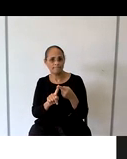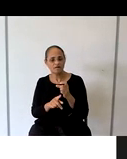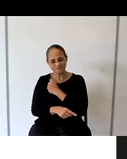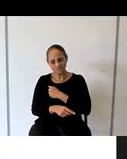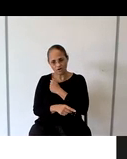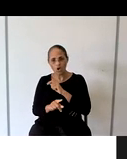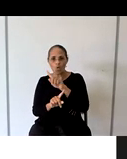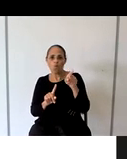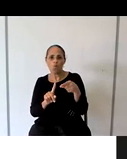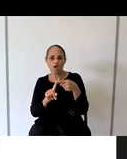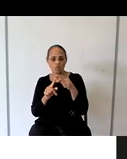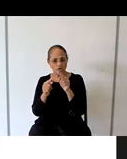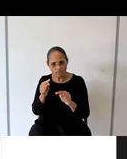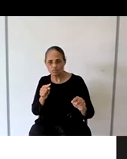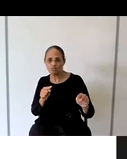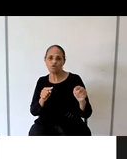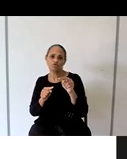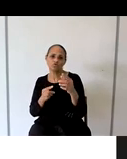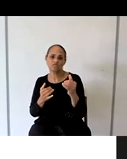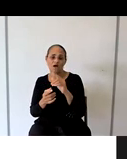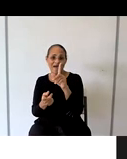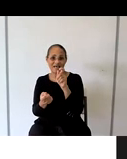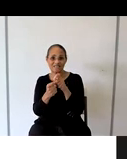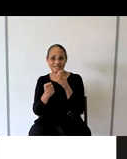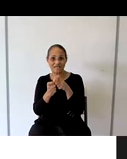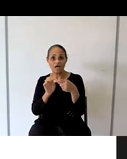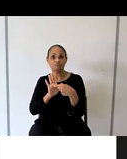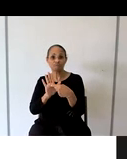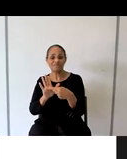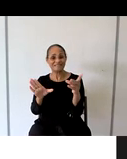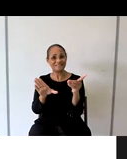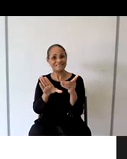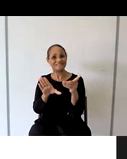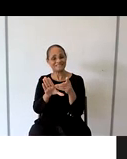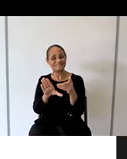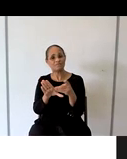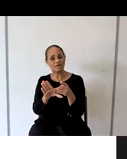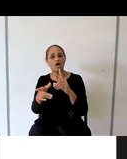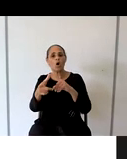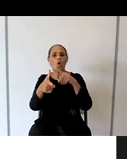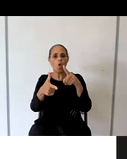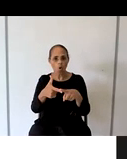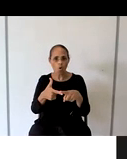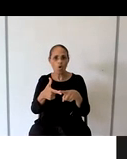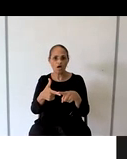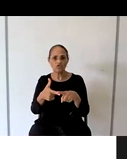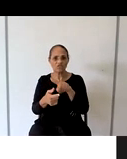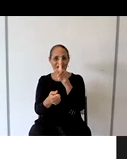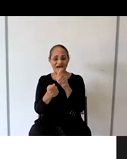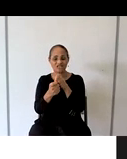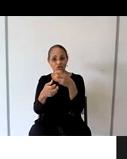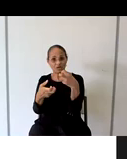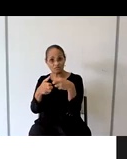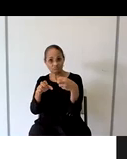when we move towards actually portraying disability or the actual issues that we're